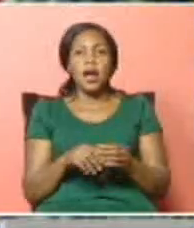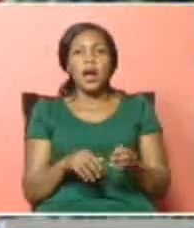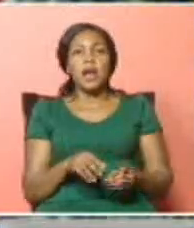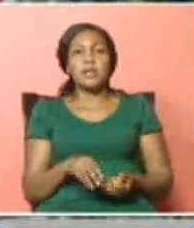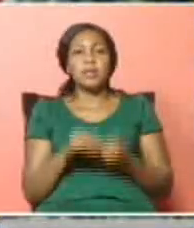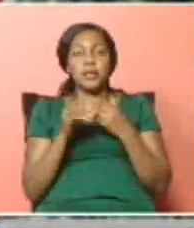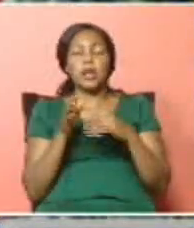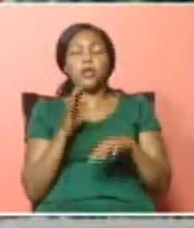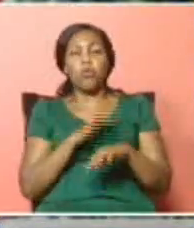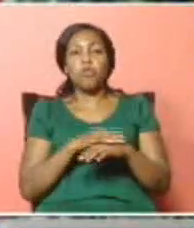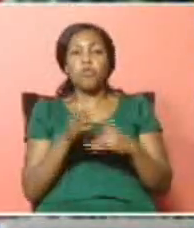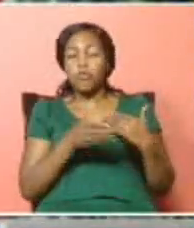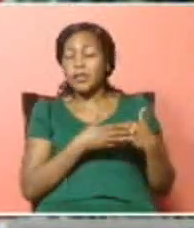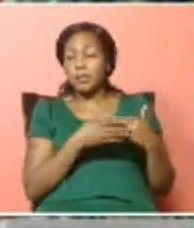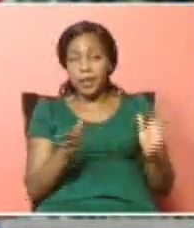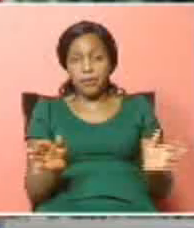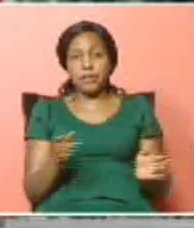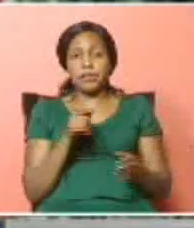transparency,